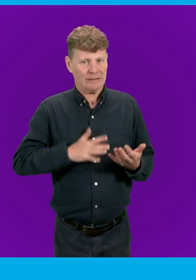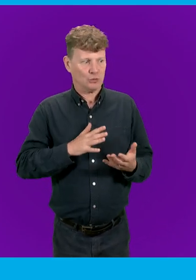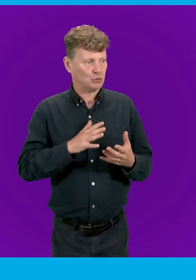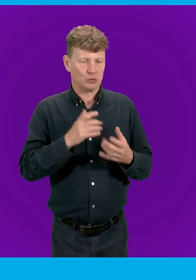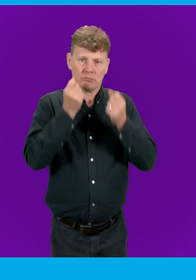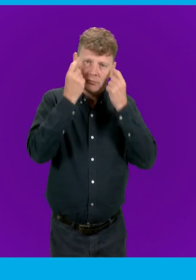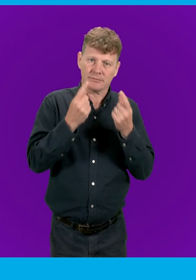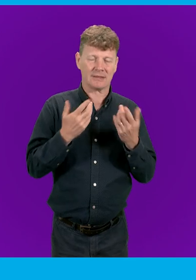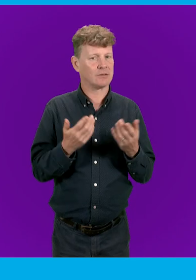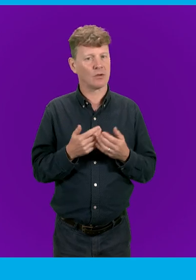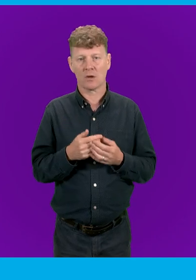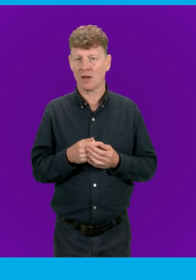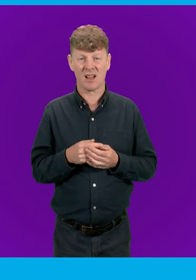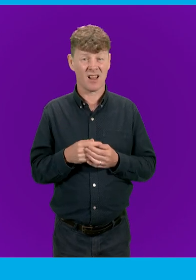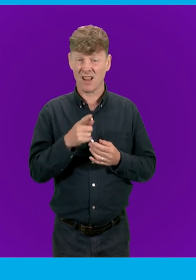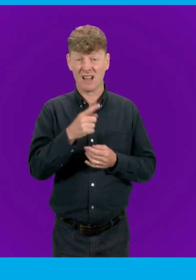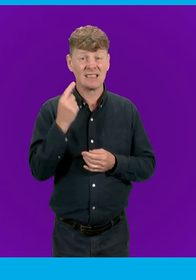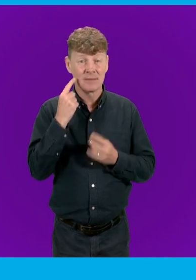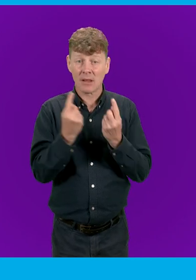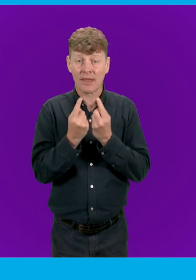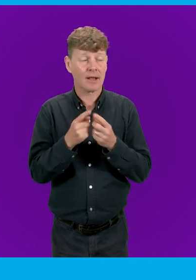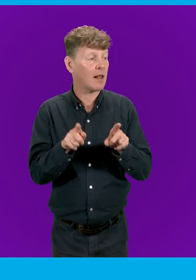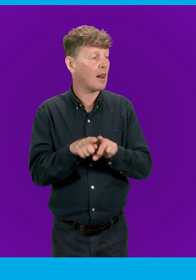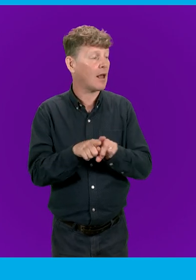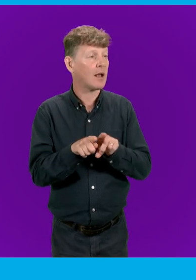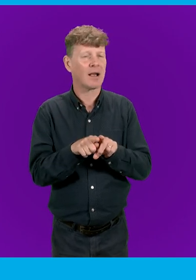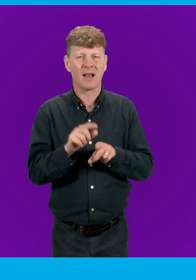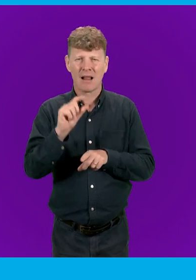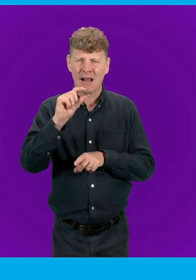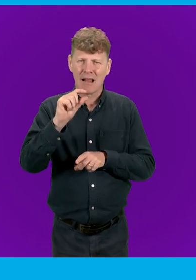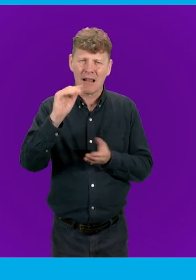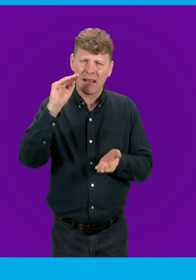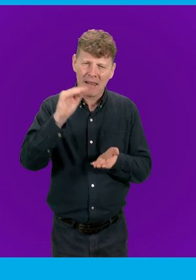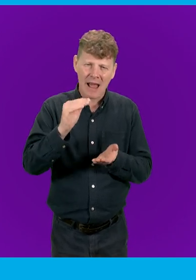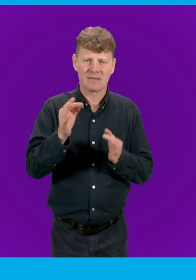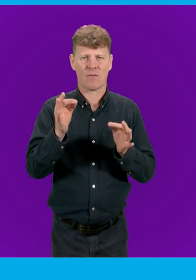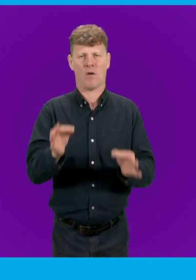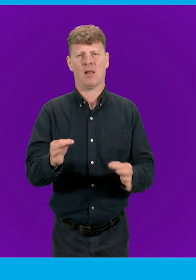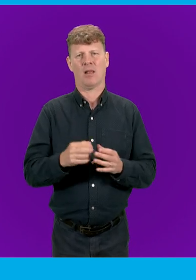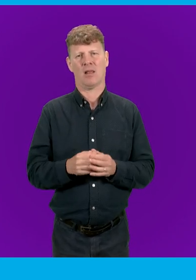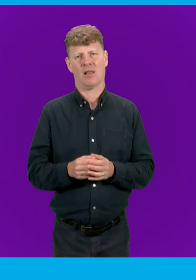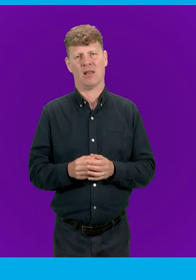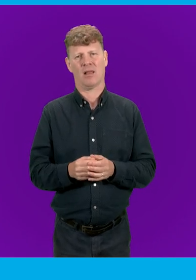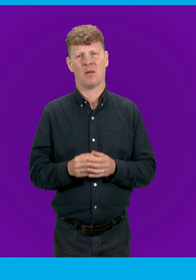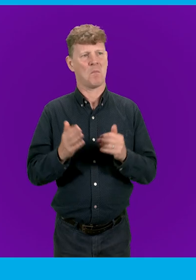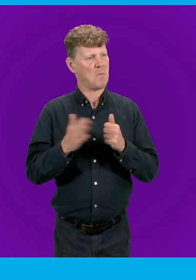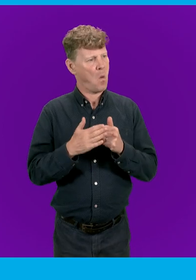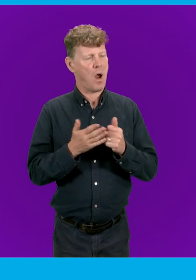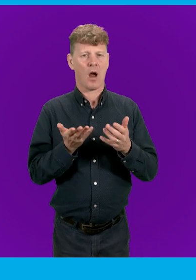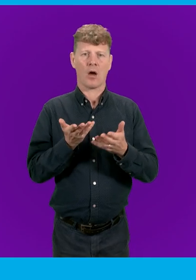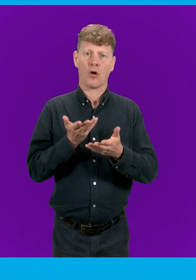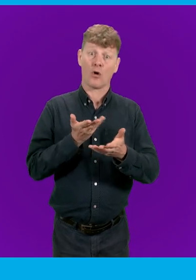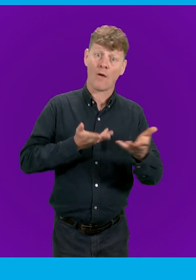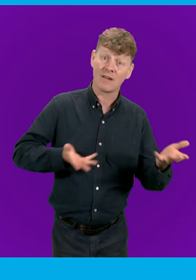So even something as simple as making it just slightly less formal and slightly more just a